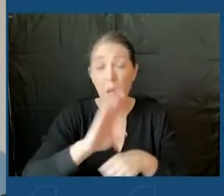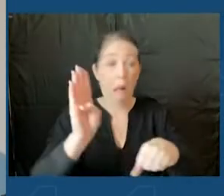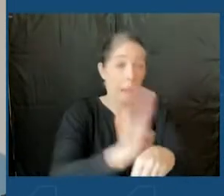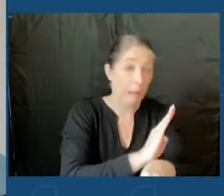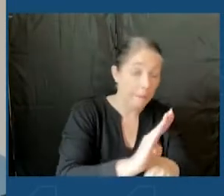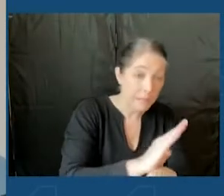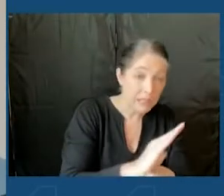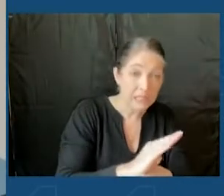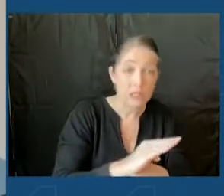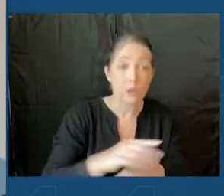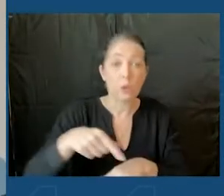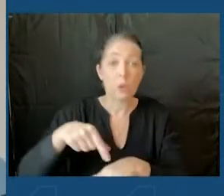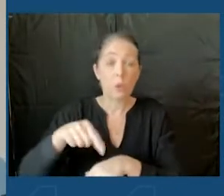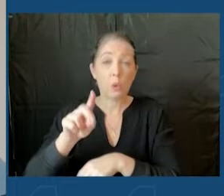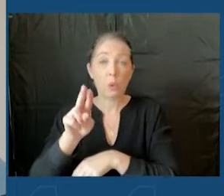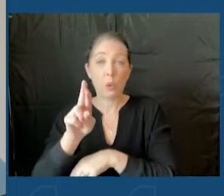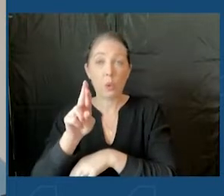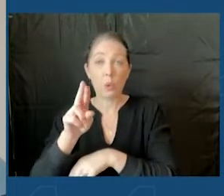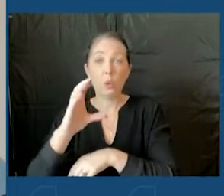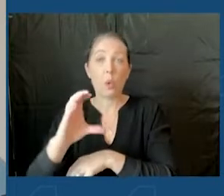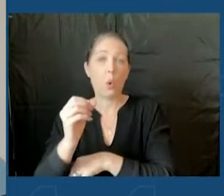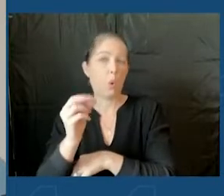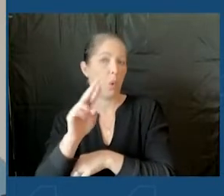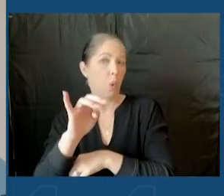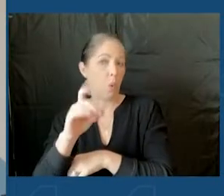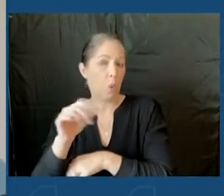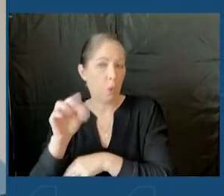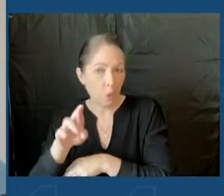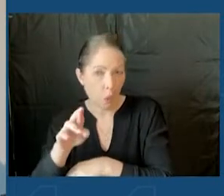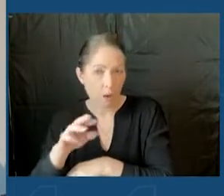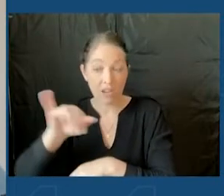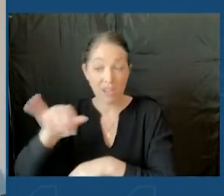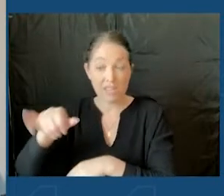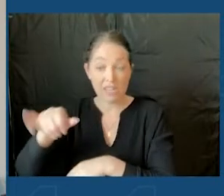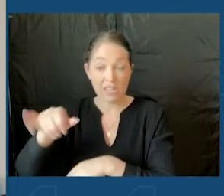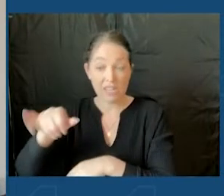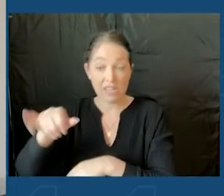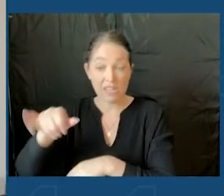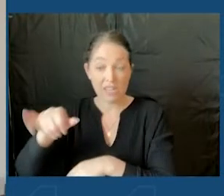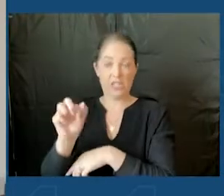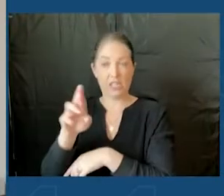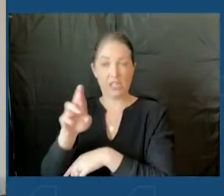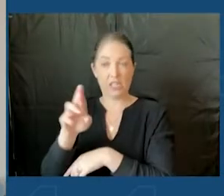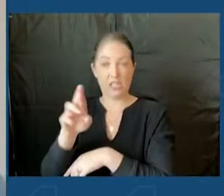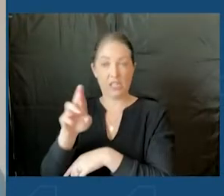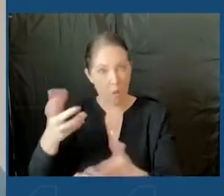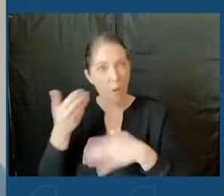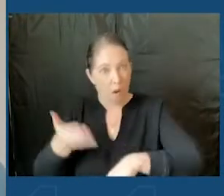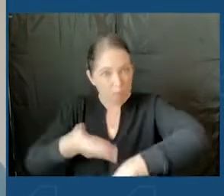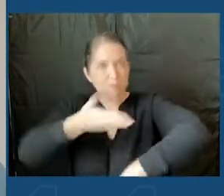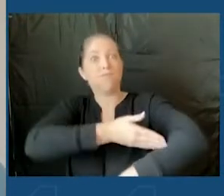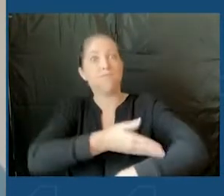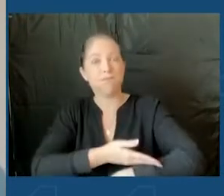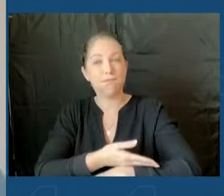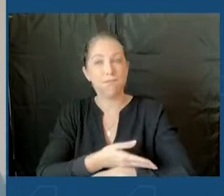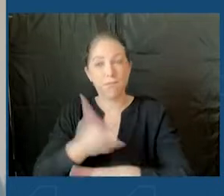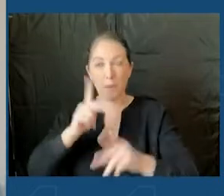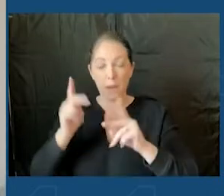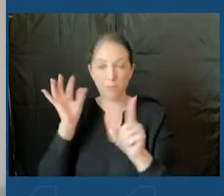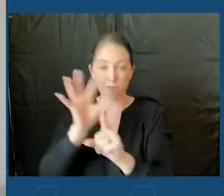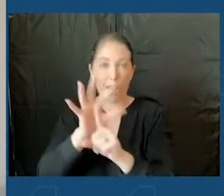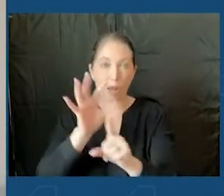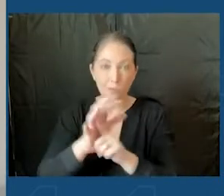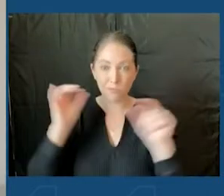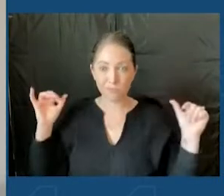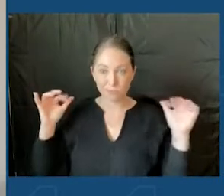the Jefferson Avenue corridor, we're going to bring it back so it's one of the hot spots of Buffalo once again. People are going to come here to celebrate